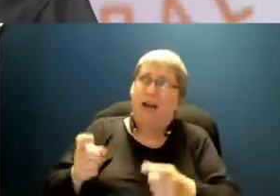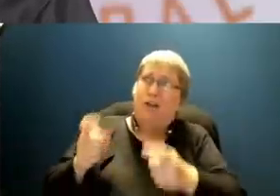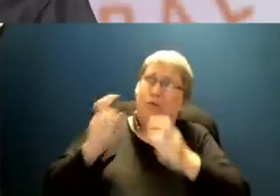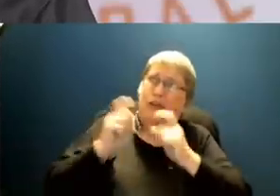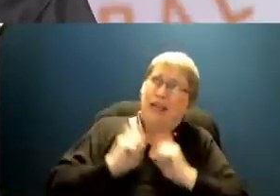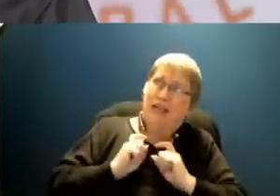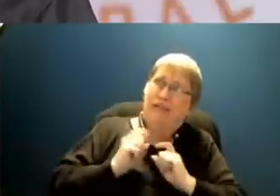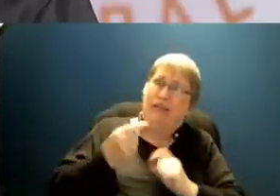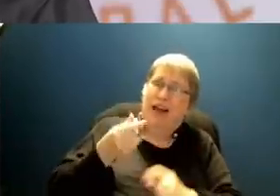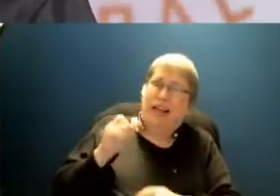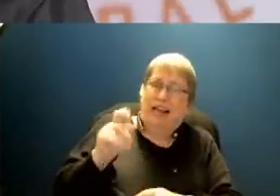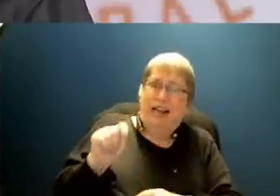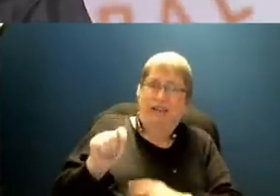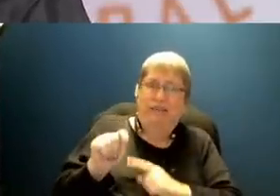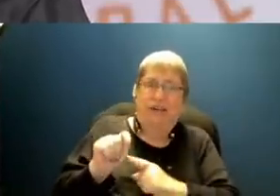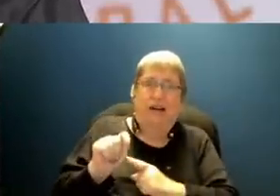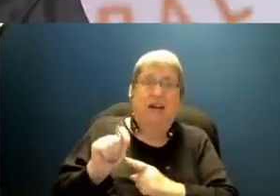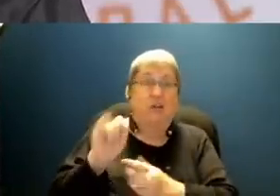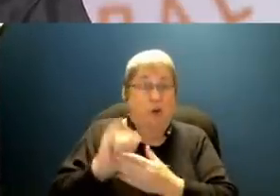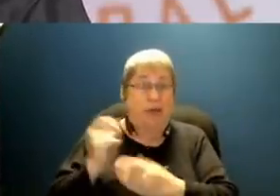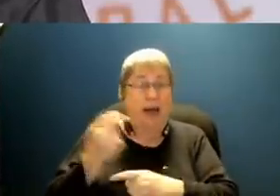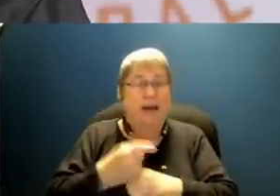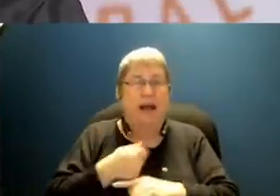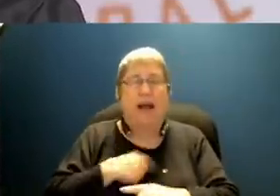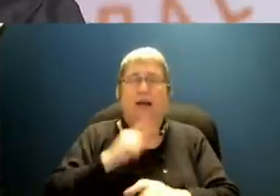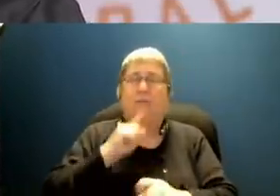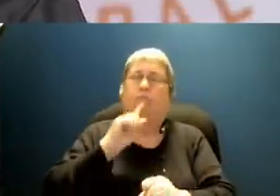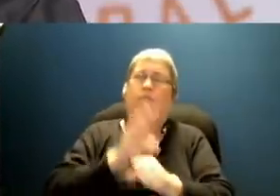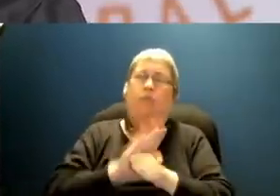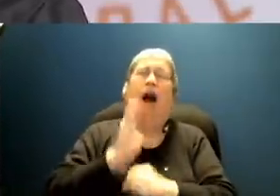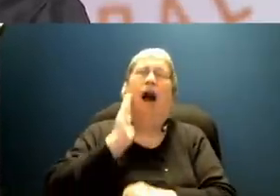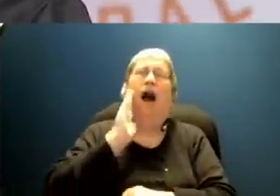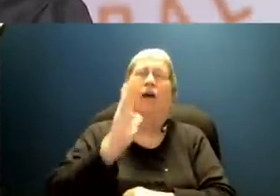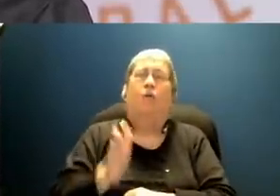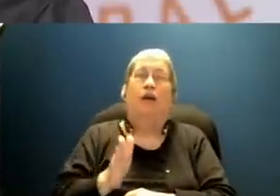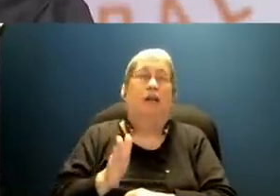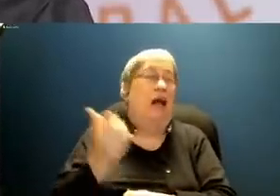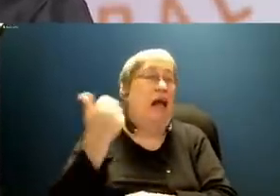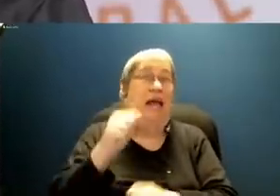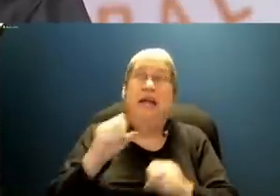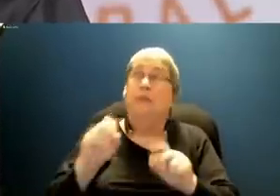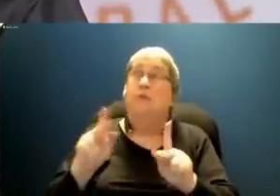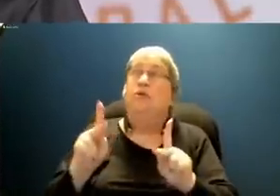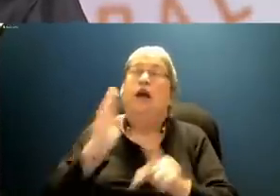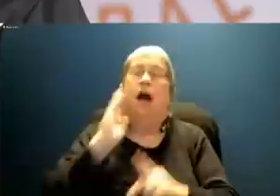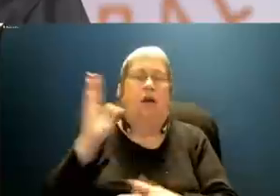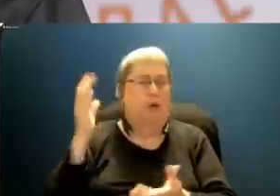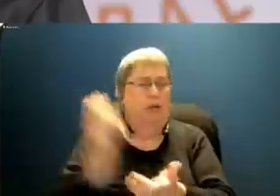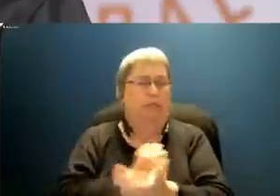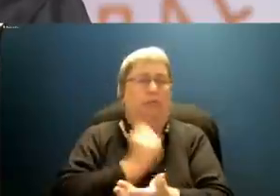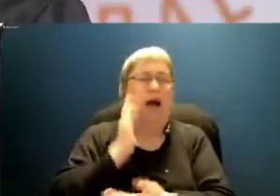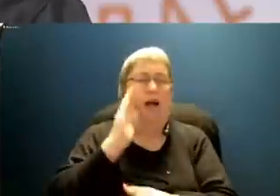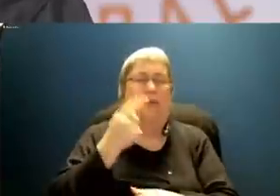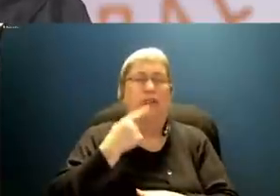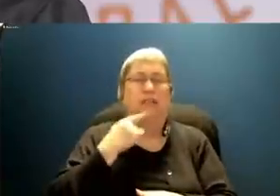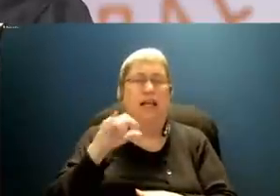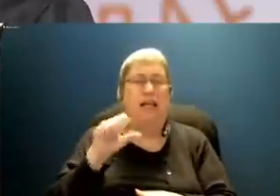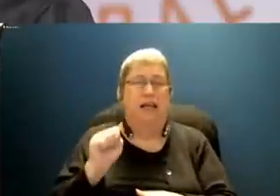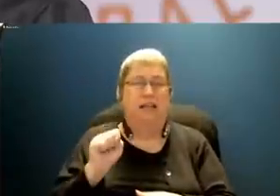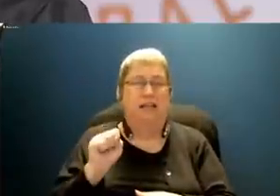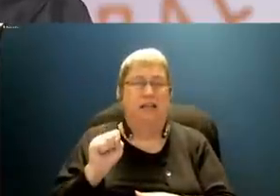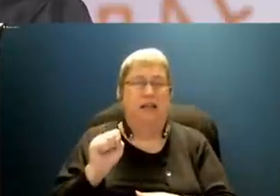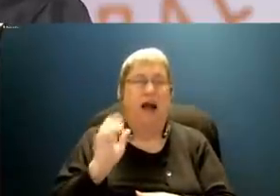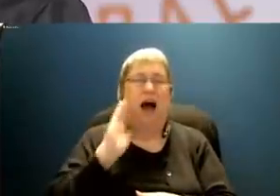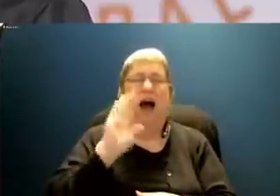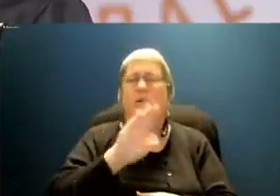I swore on that day I would say yes to any opportunity that passed by me. I swore I would never squander